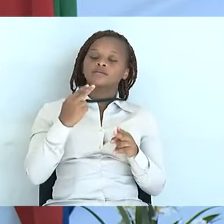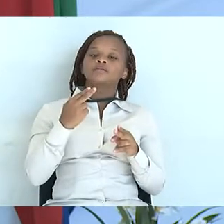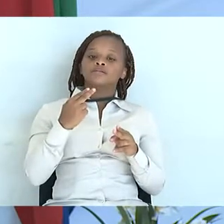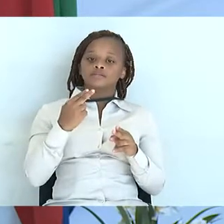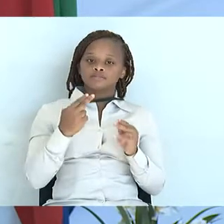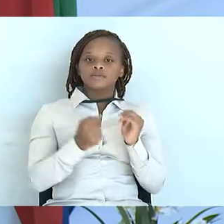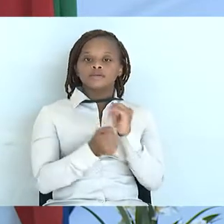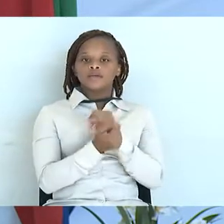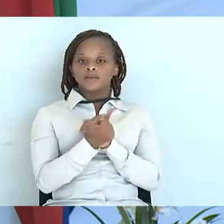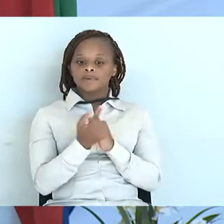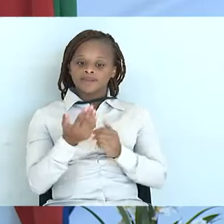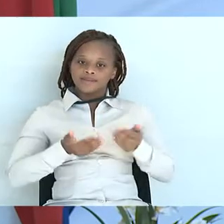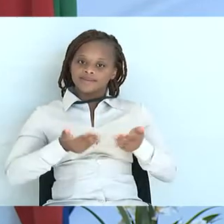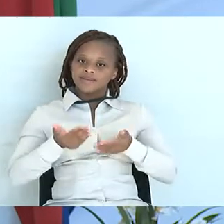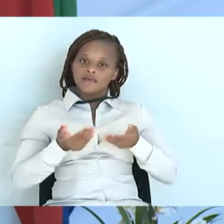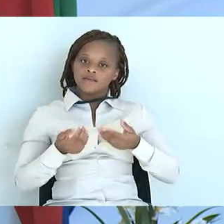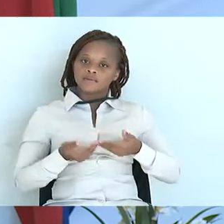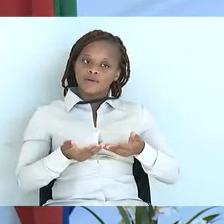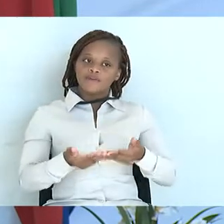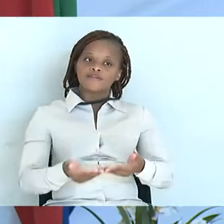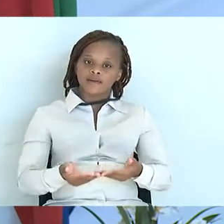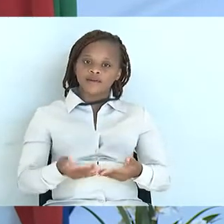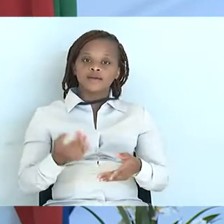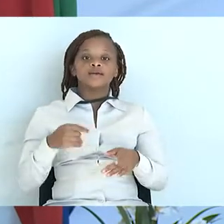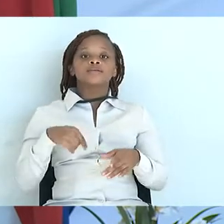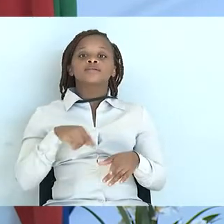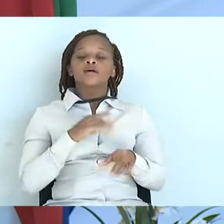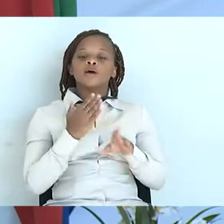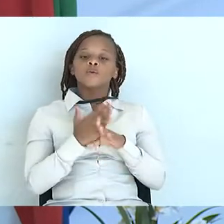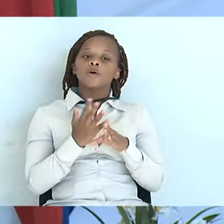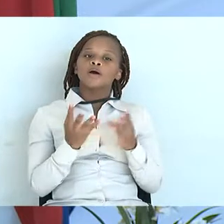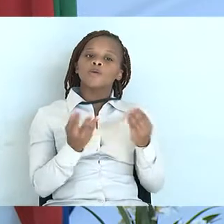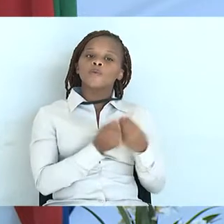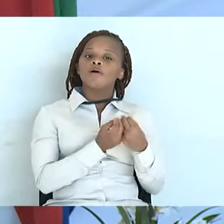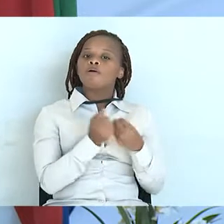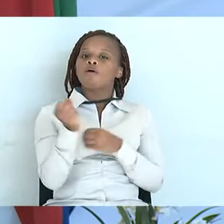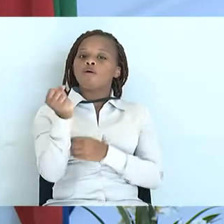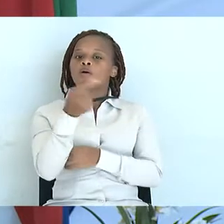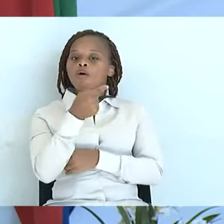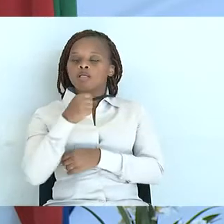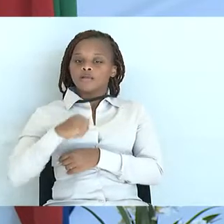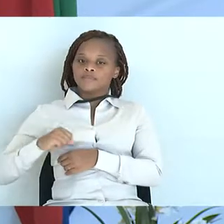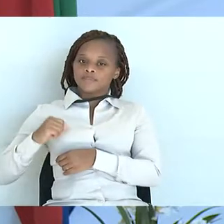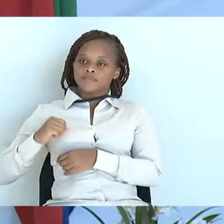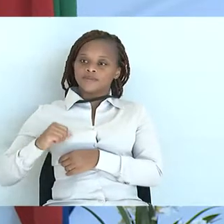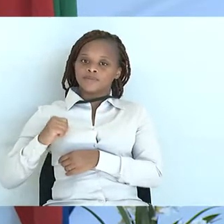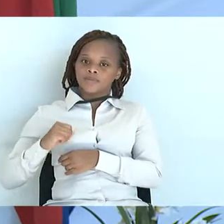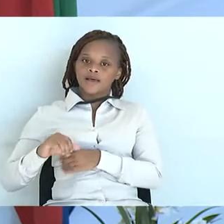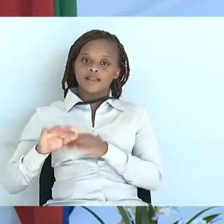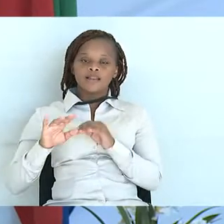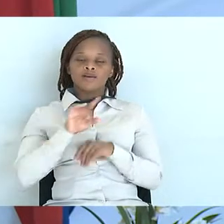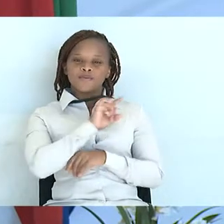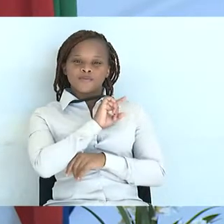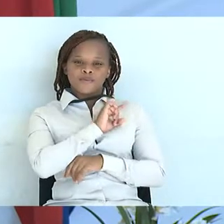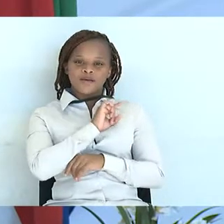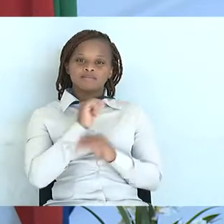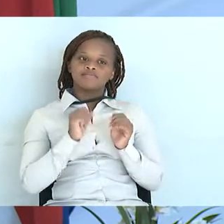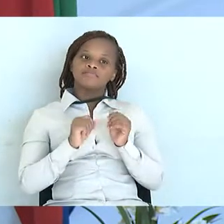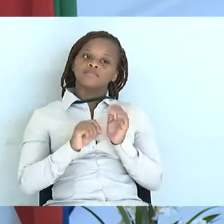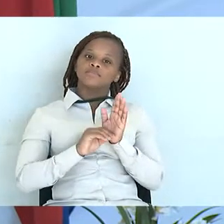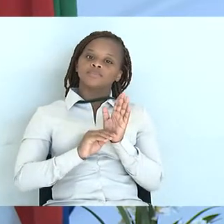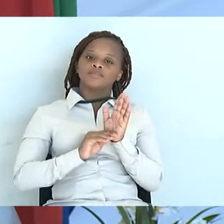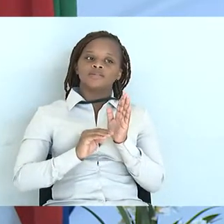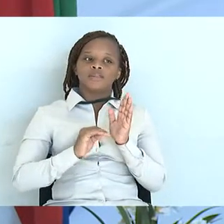provider who will be working with all these municipalities and the province to develop a regional spatial development framework for